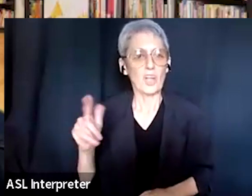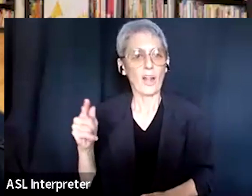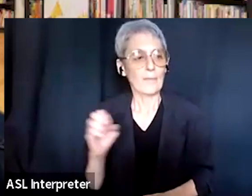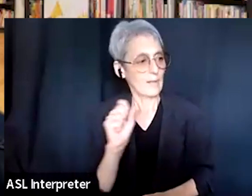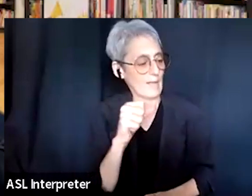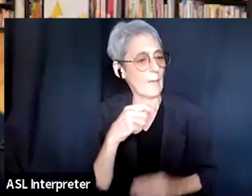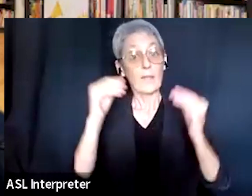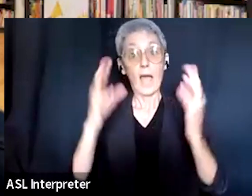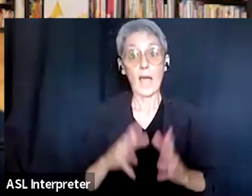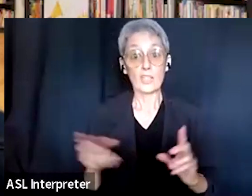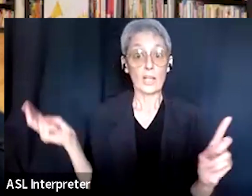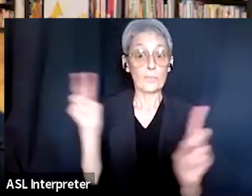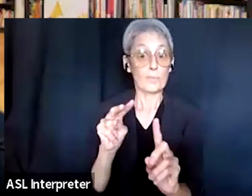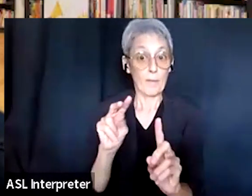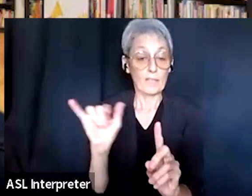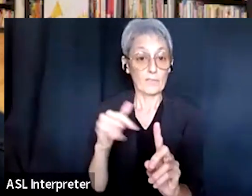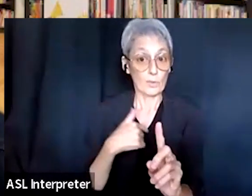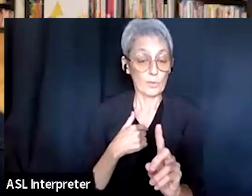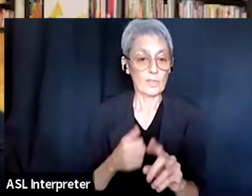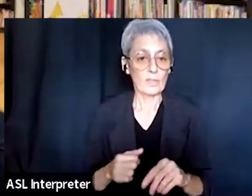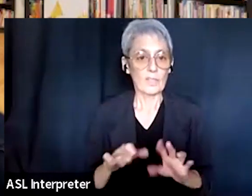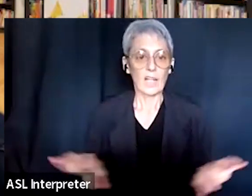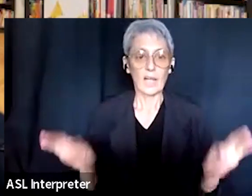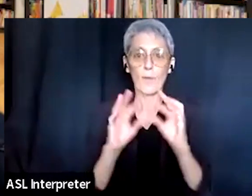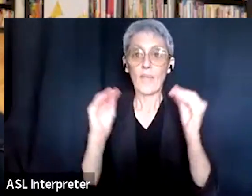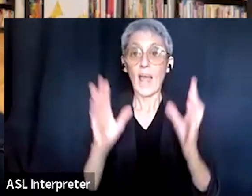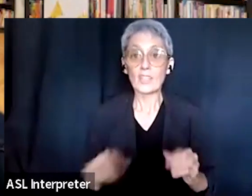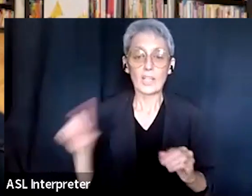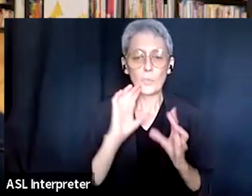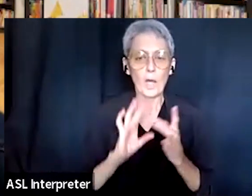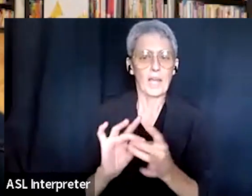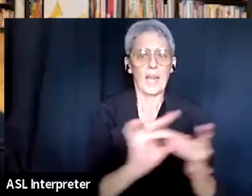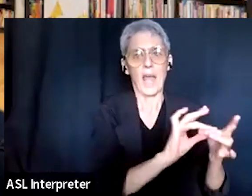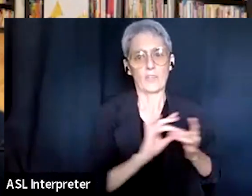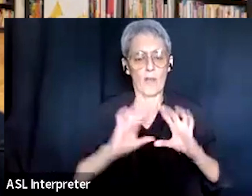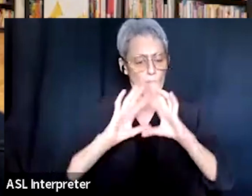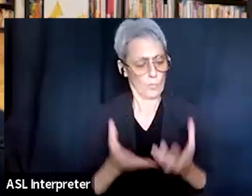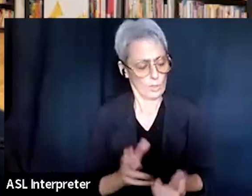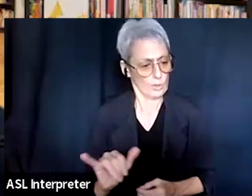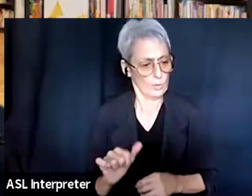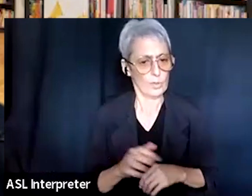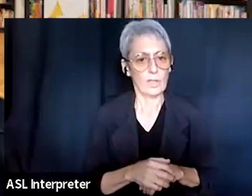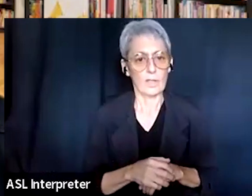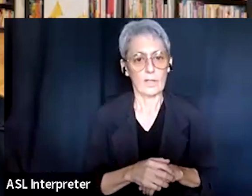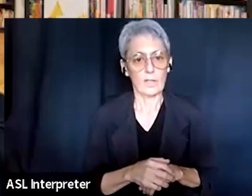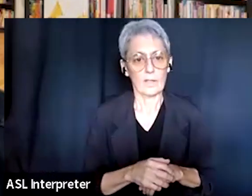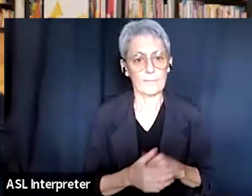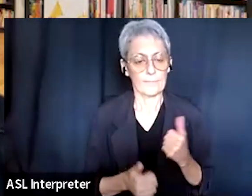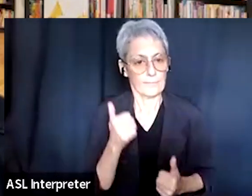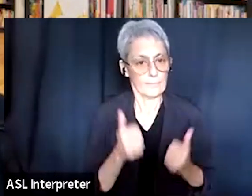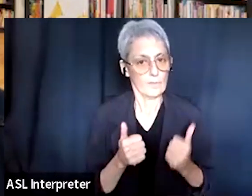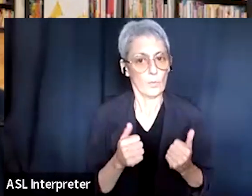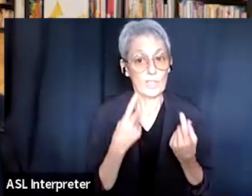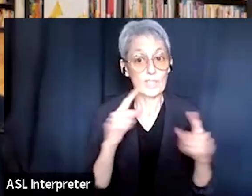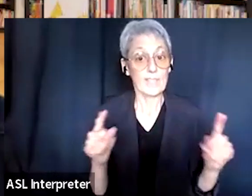educator's perspective as well, it's really important for educators to connect more globally as well, looking at some of the successes that we're all seeing